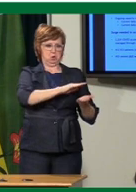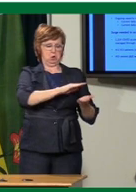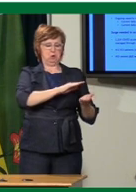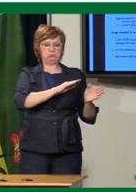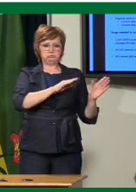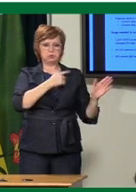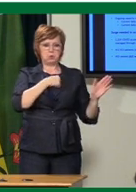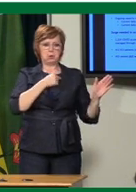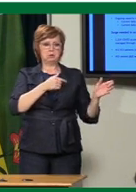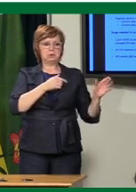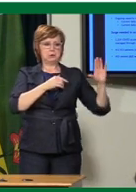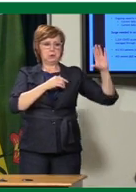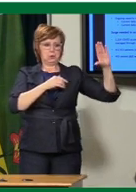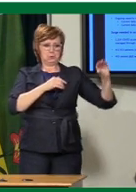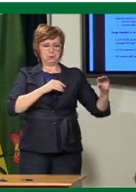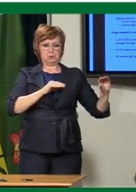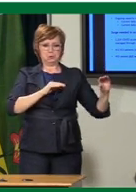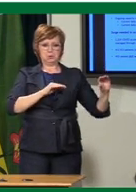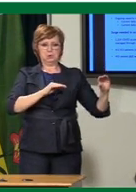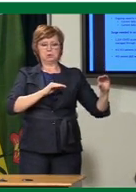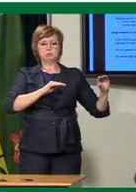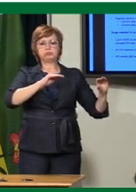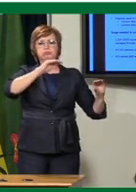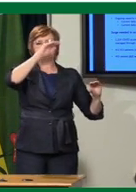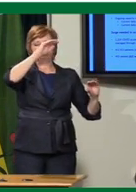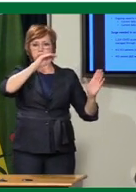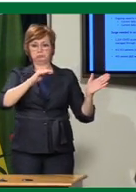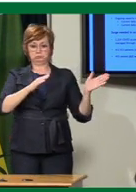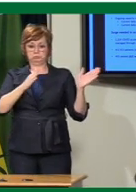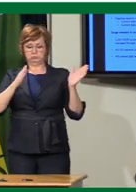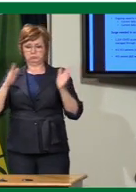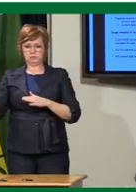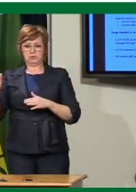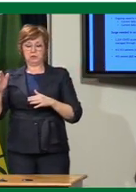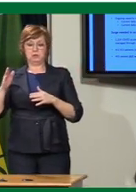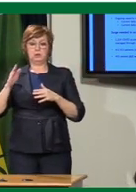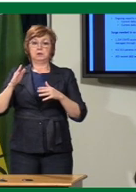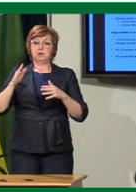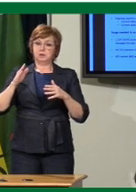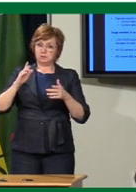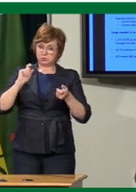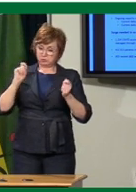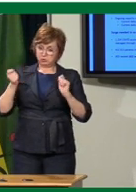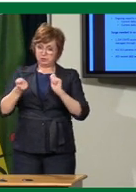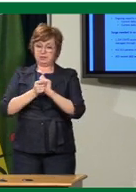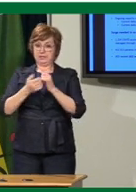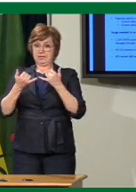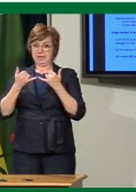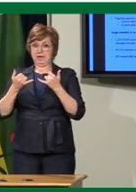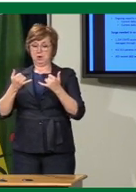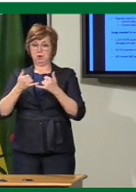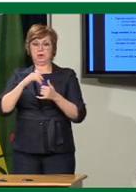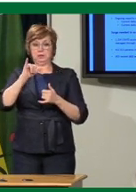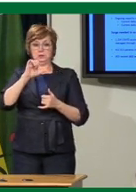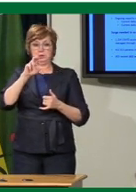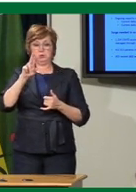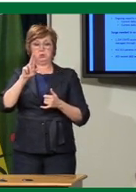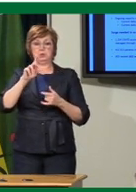ICU demand across the province is at 97.3% of ICU capacity. We